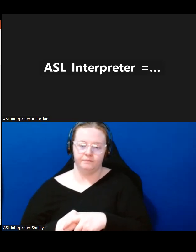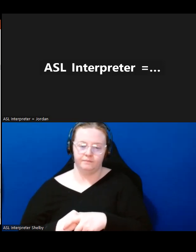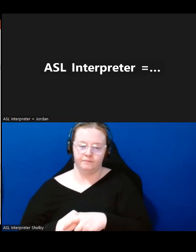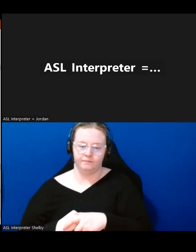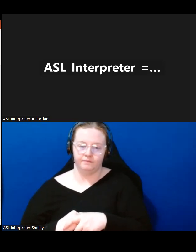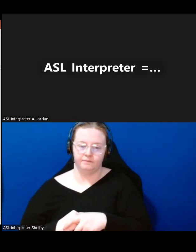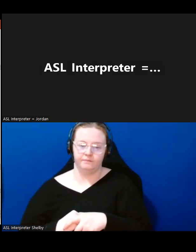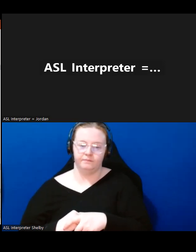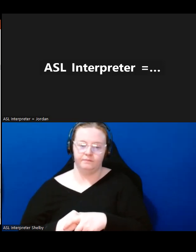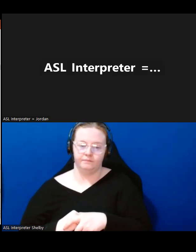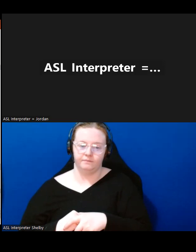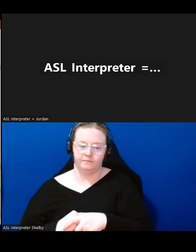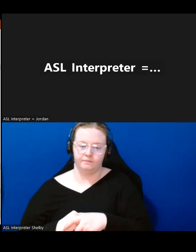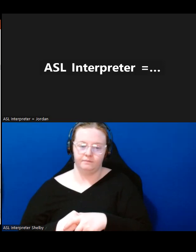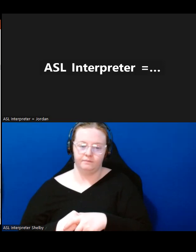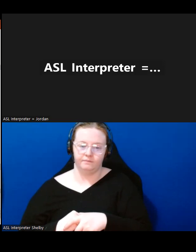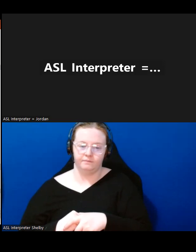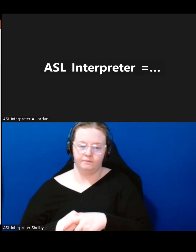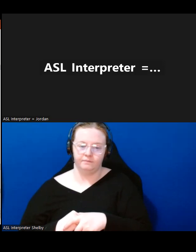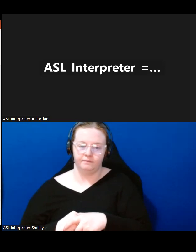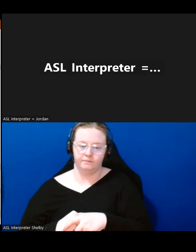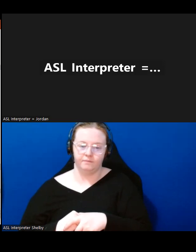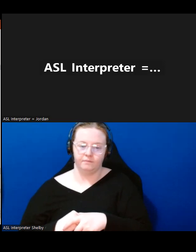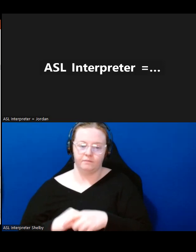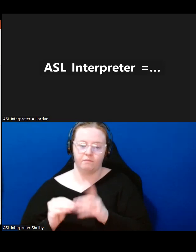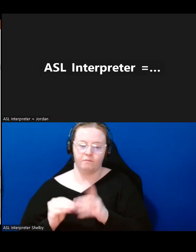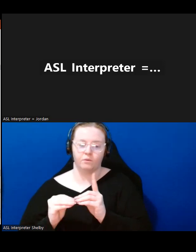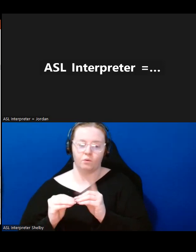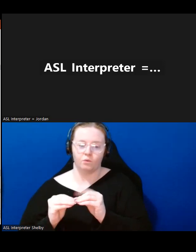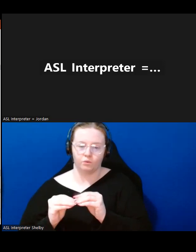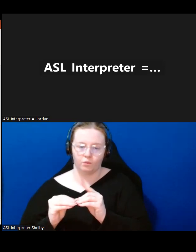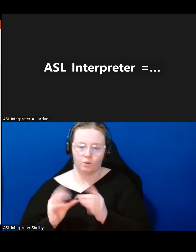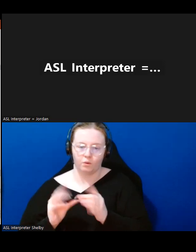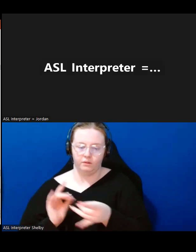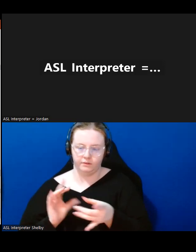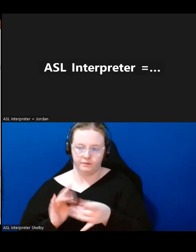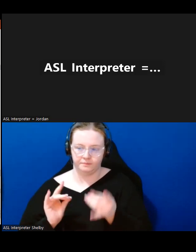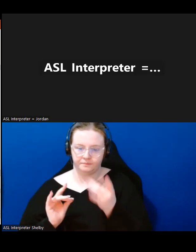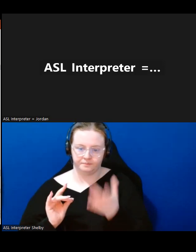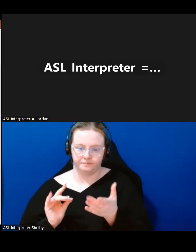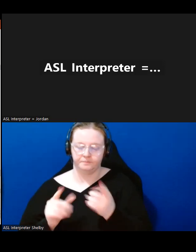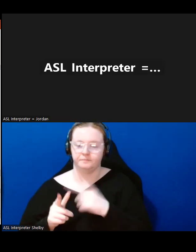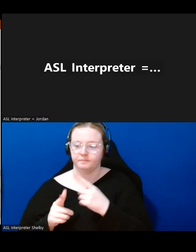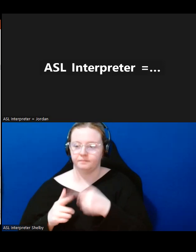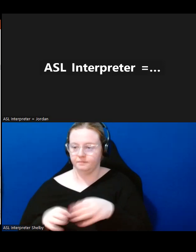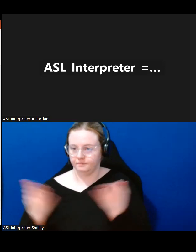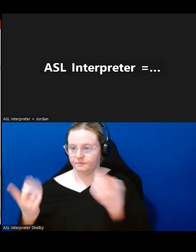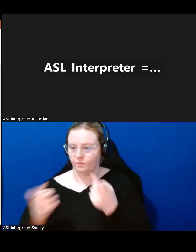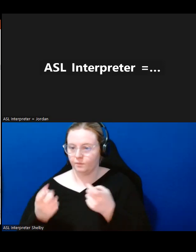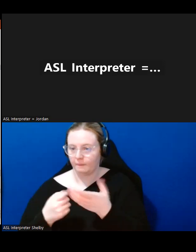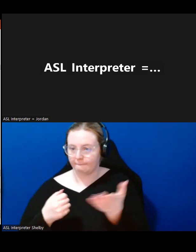So let me see, just one more slide, just to one more mention before we can open it up for some